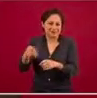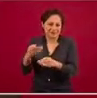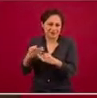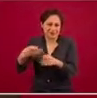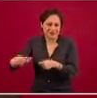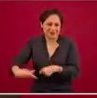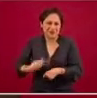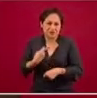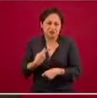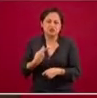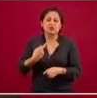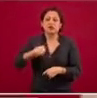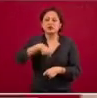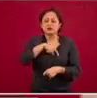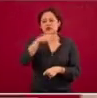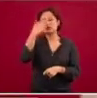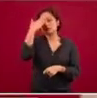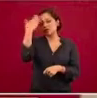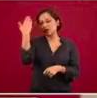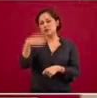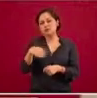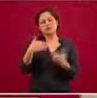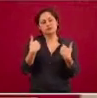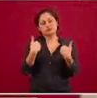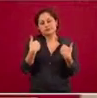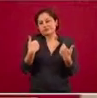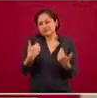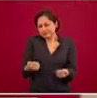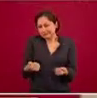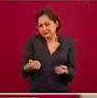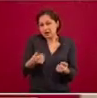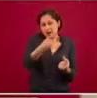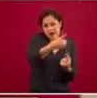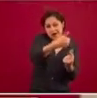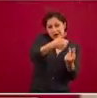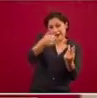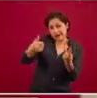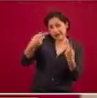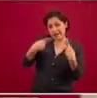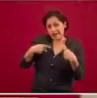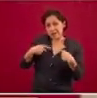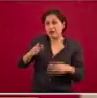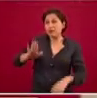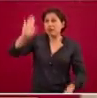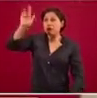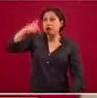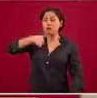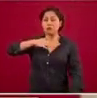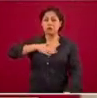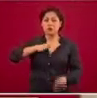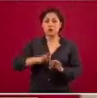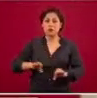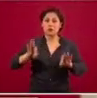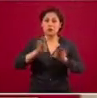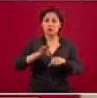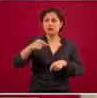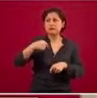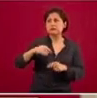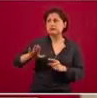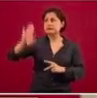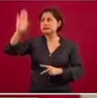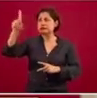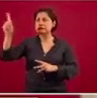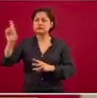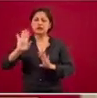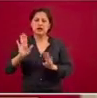same argument. Each industry identifies their own economic sector, in this case industrial, in other